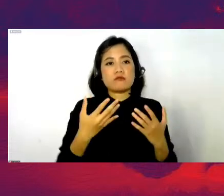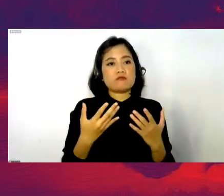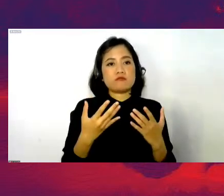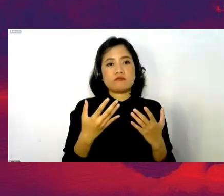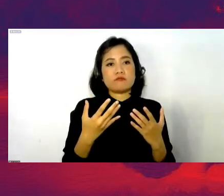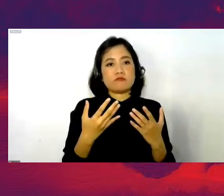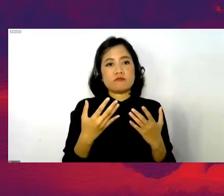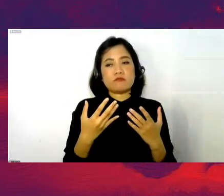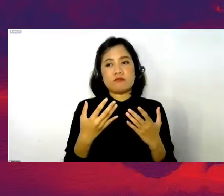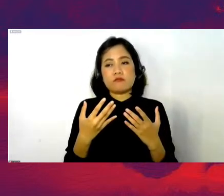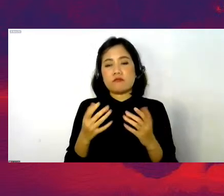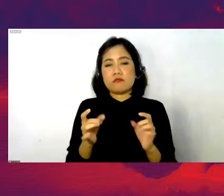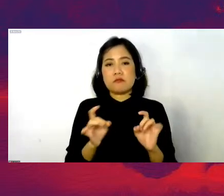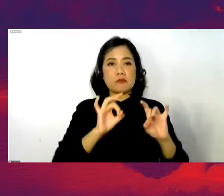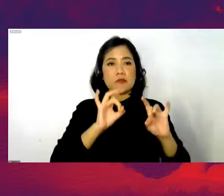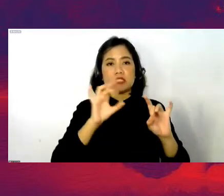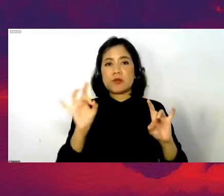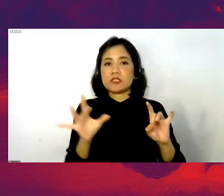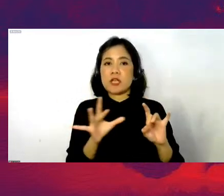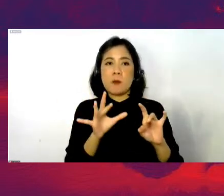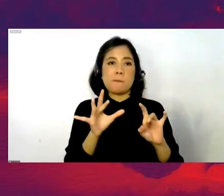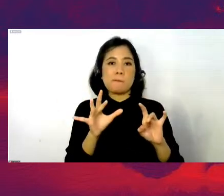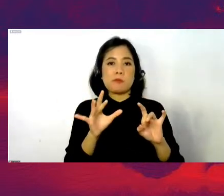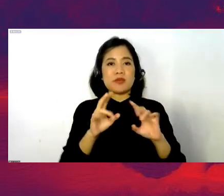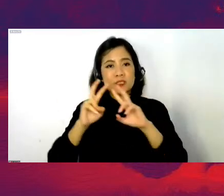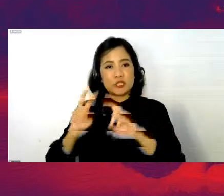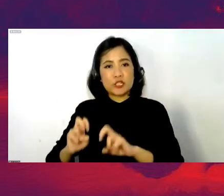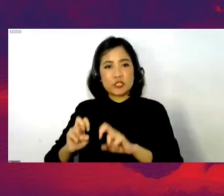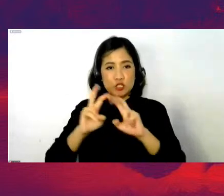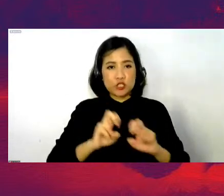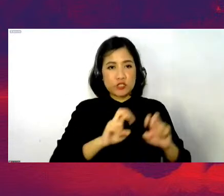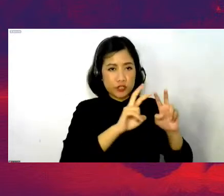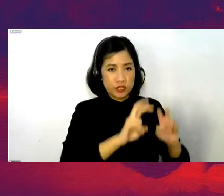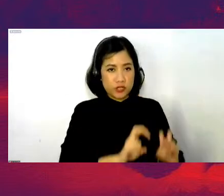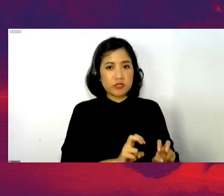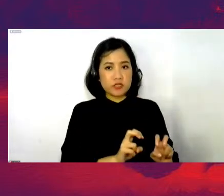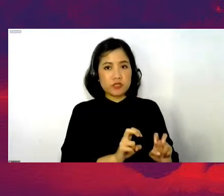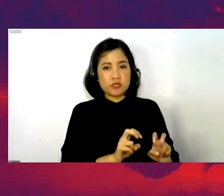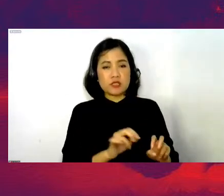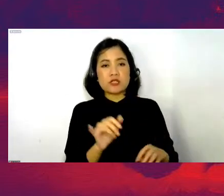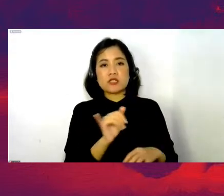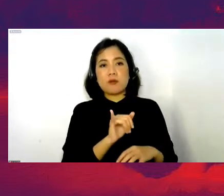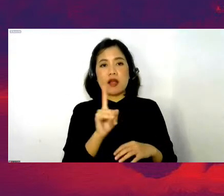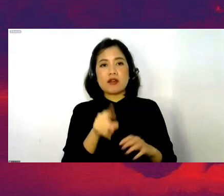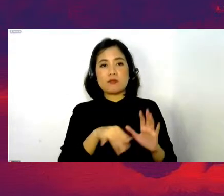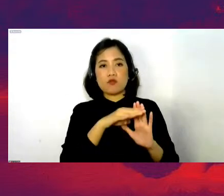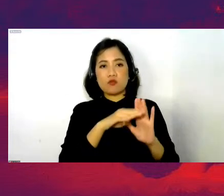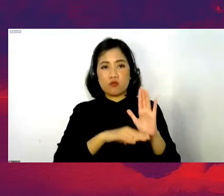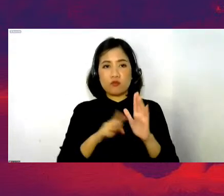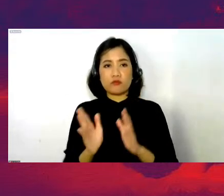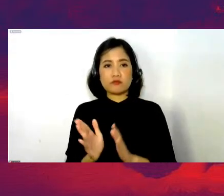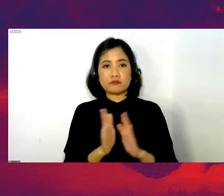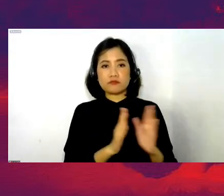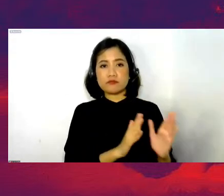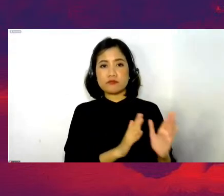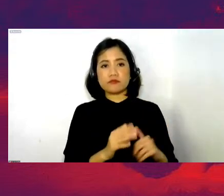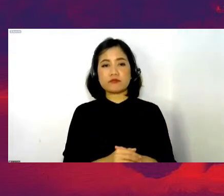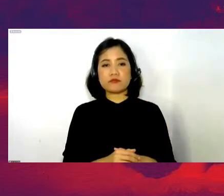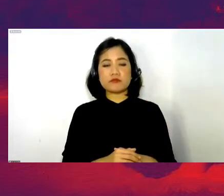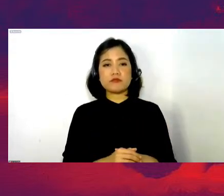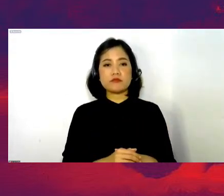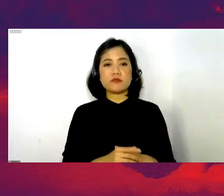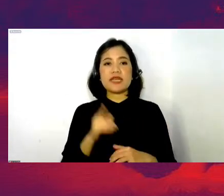bottom 40% of Indonesian community. Next. But we also learn, when we